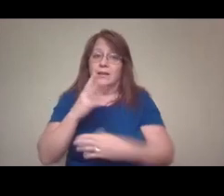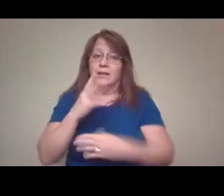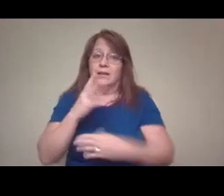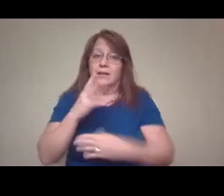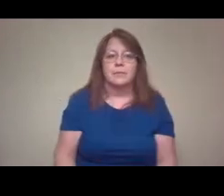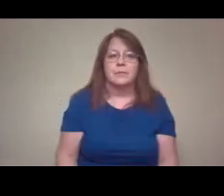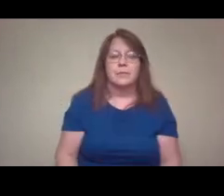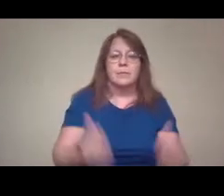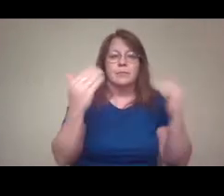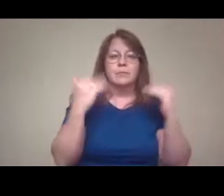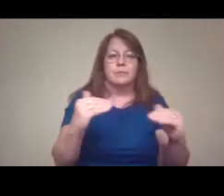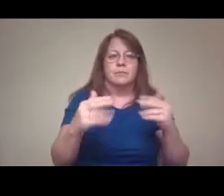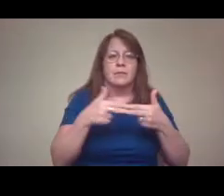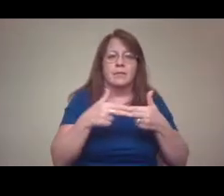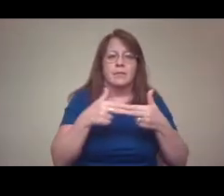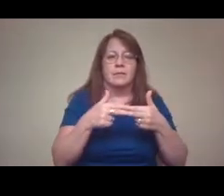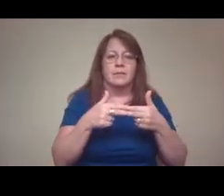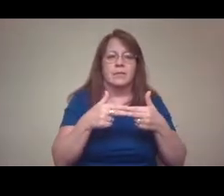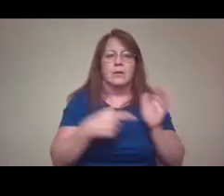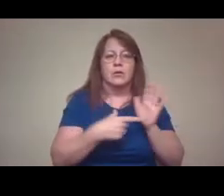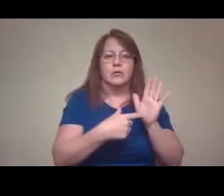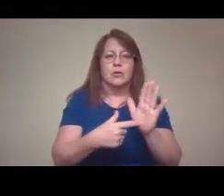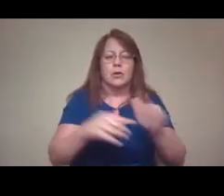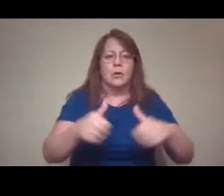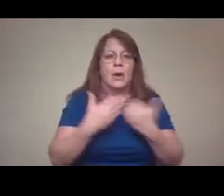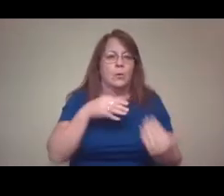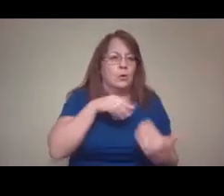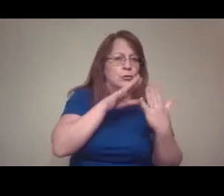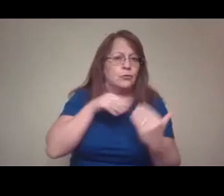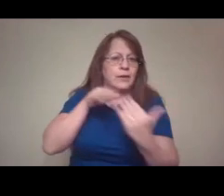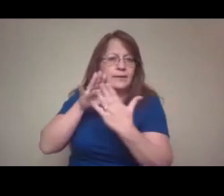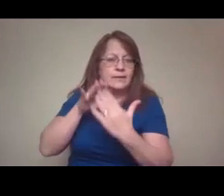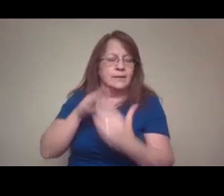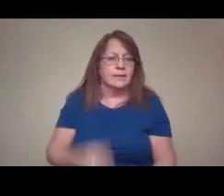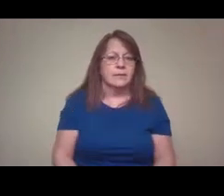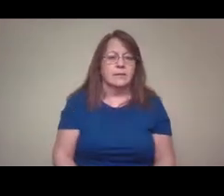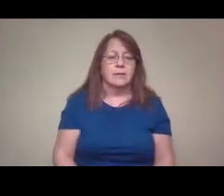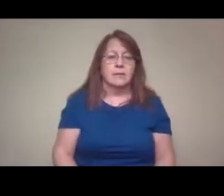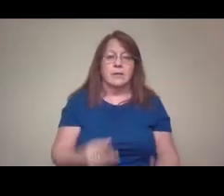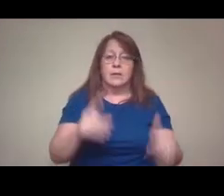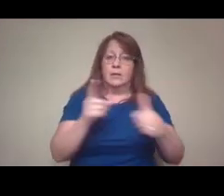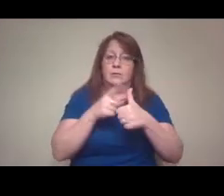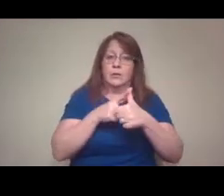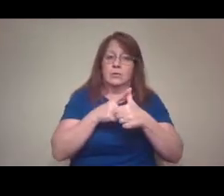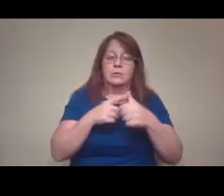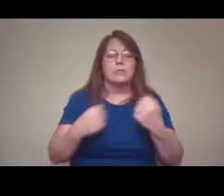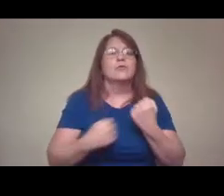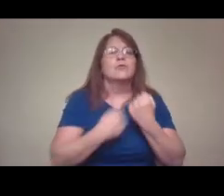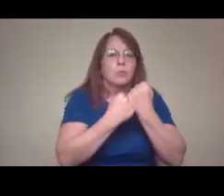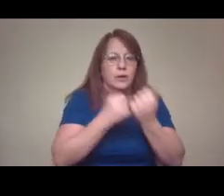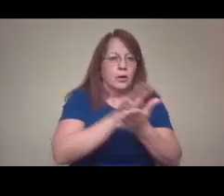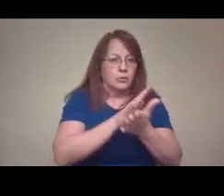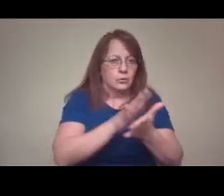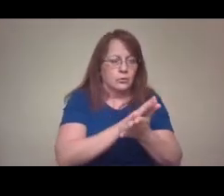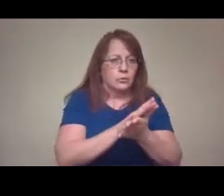we're addressing these. And so the first is supporting our schools in advocating for